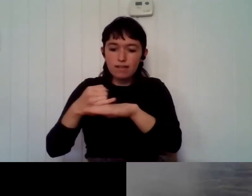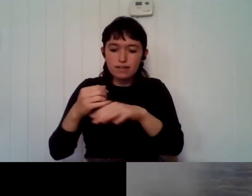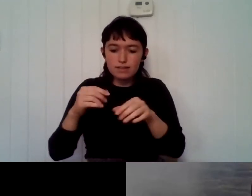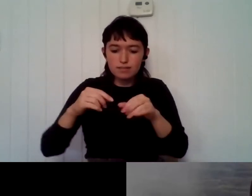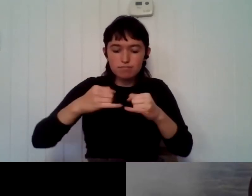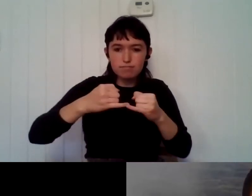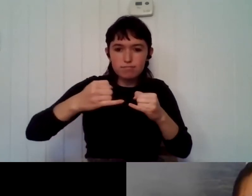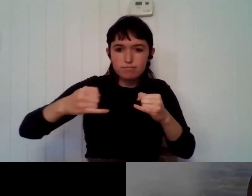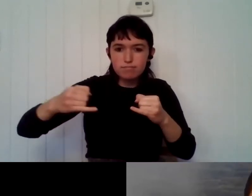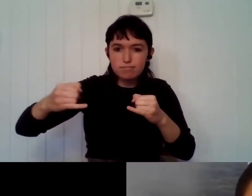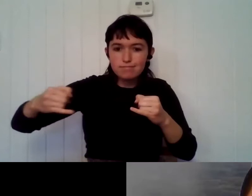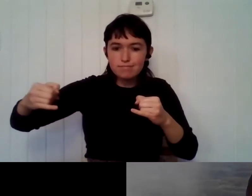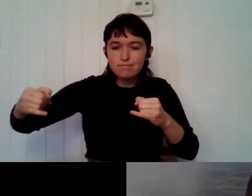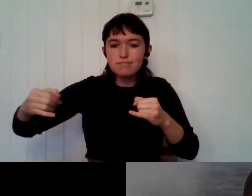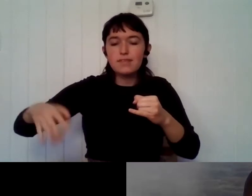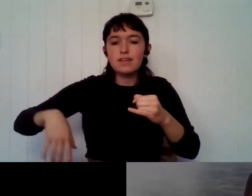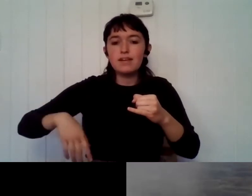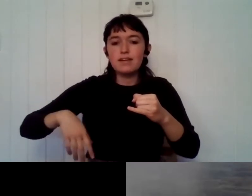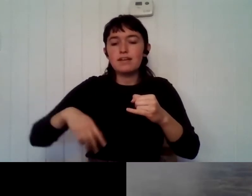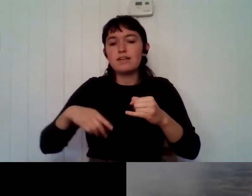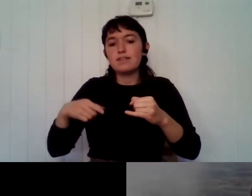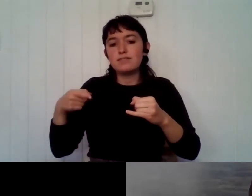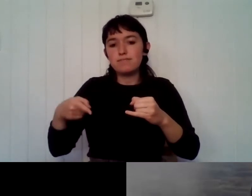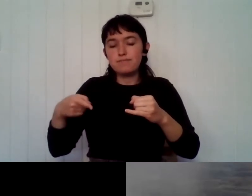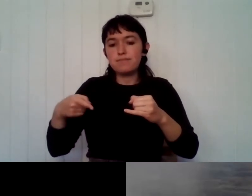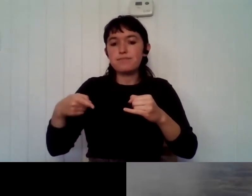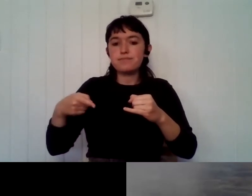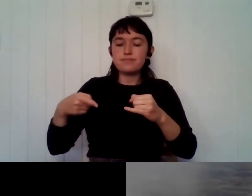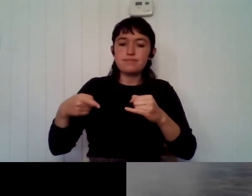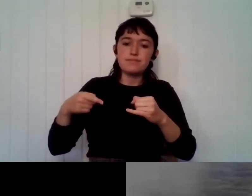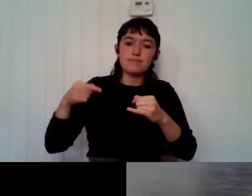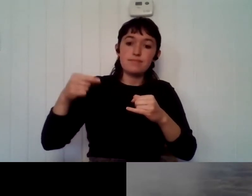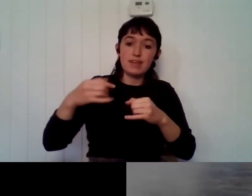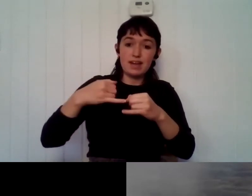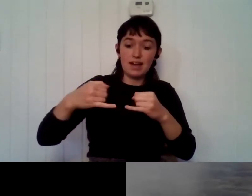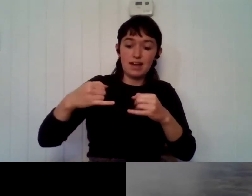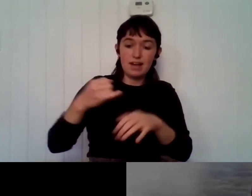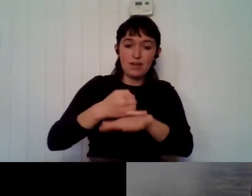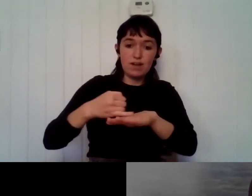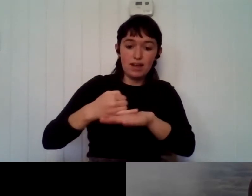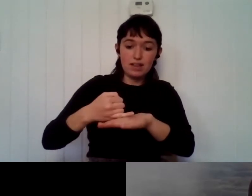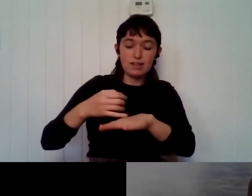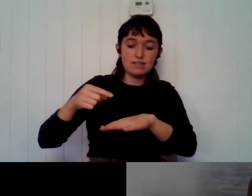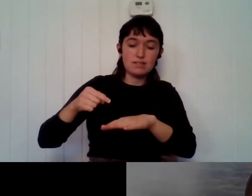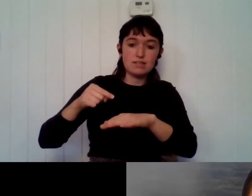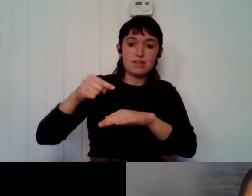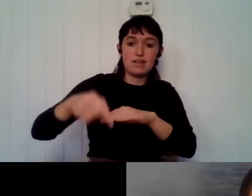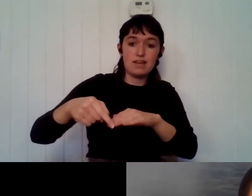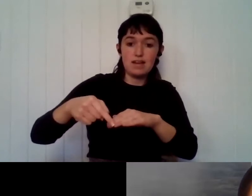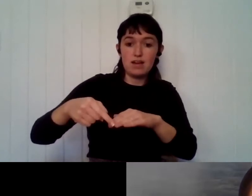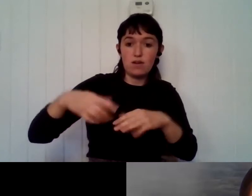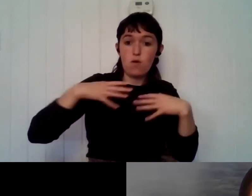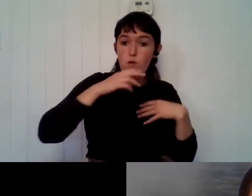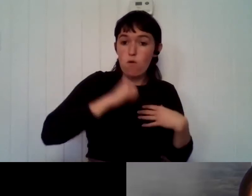are to the side where the plate is moving are older, and the islands that are just on top of the hotspot are younger, and they are